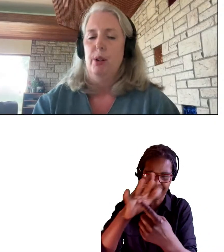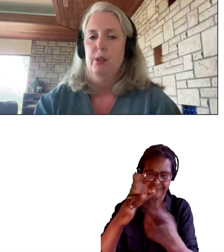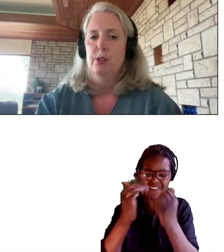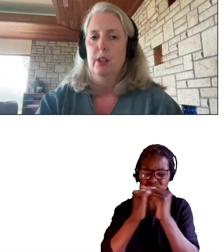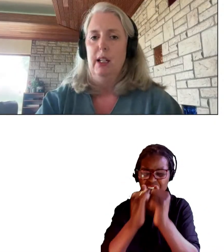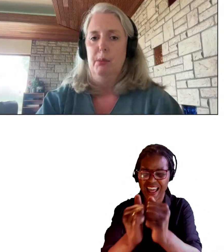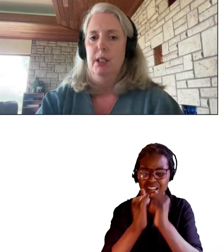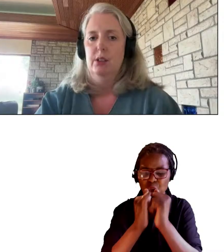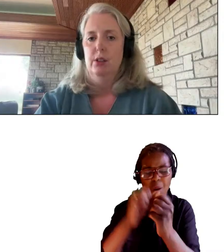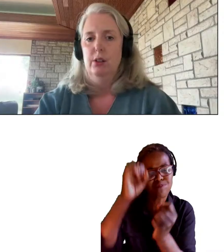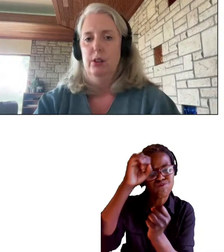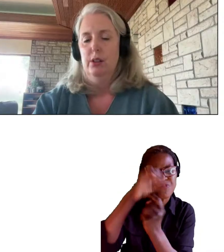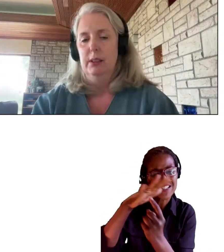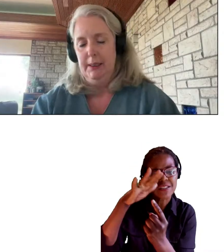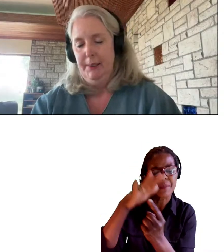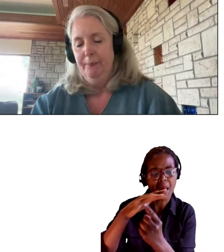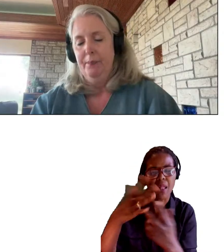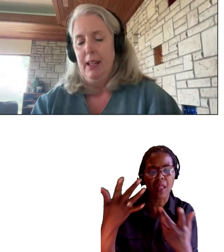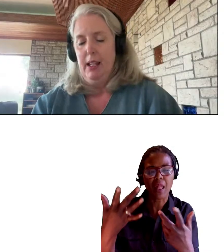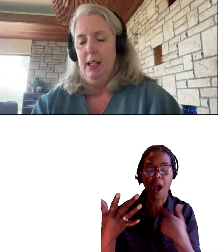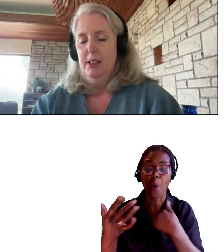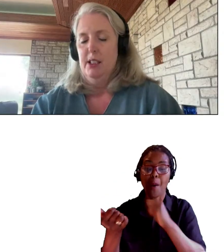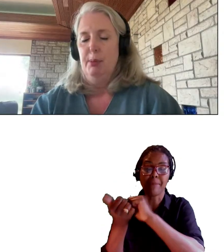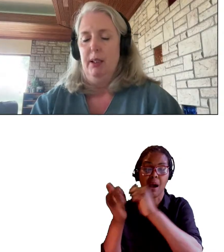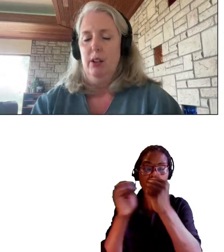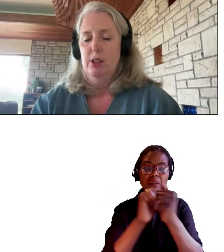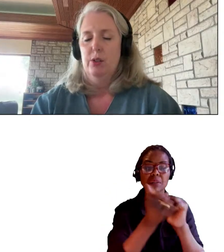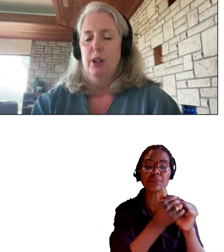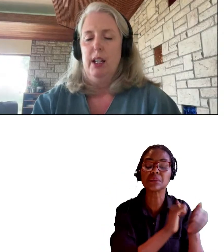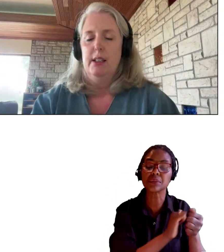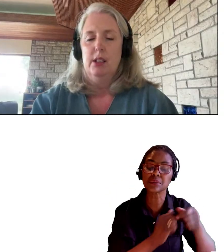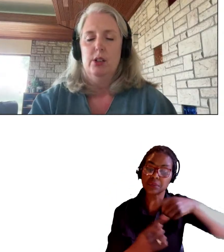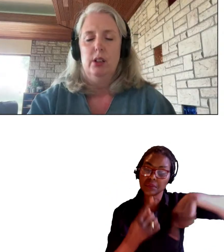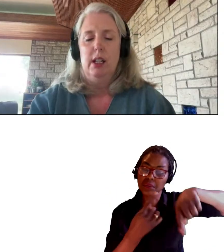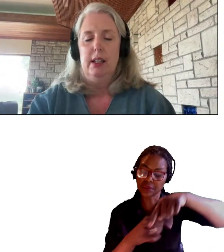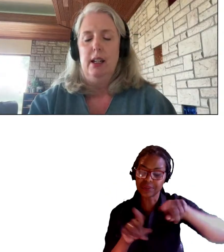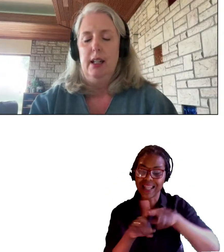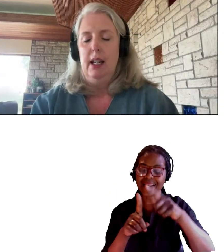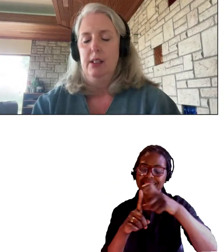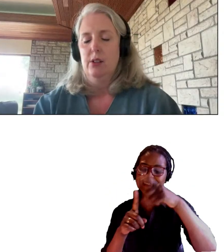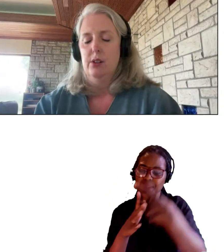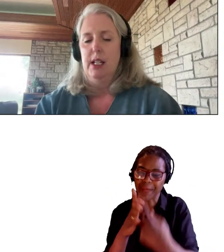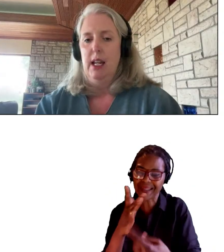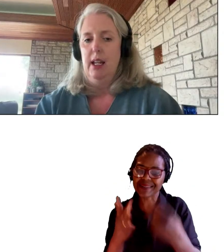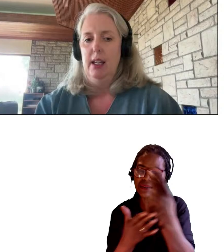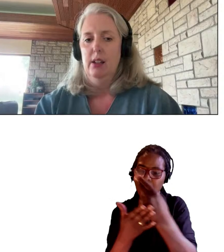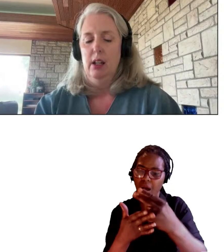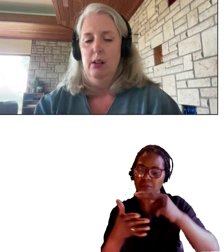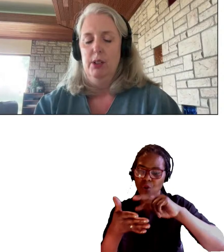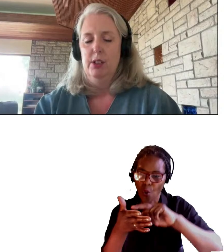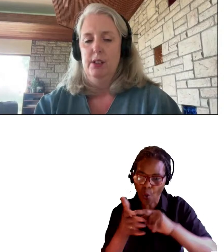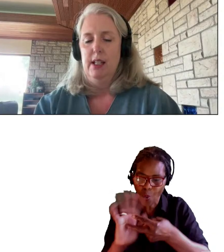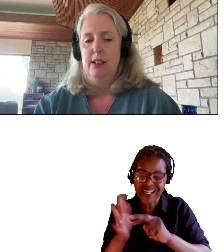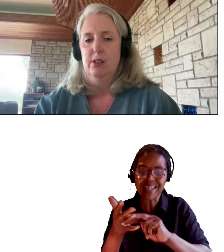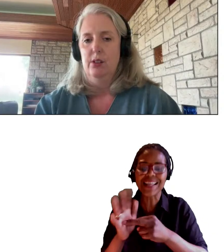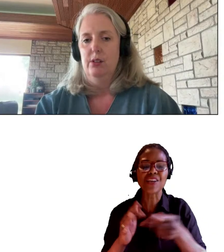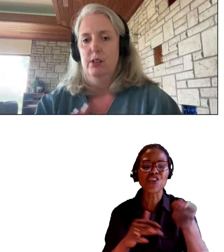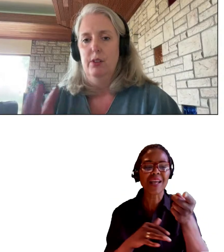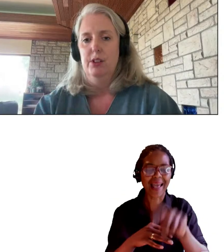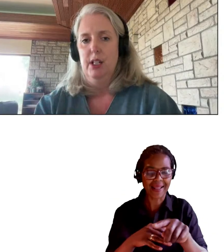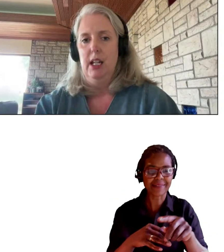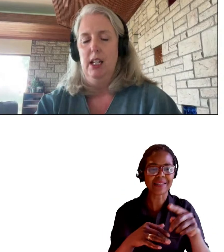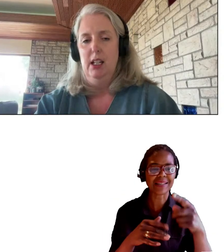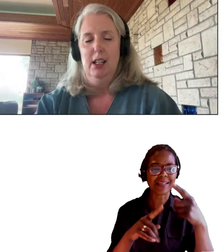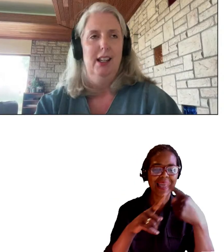work with Partners Unlimited, who are Disability Arts Organisation, and XRDI, which is